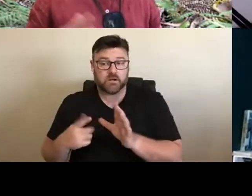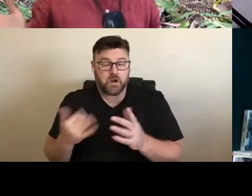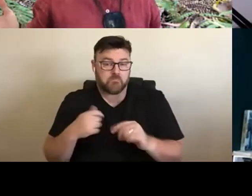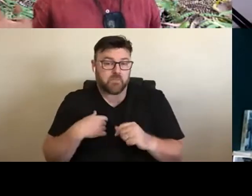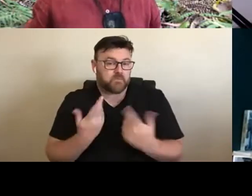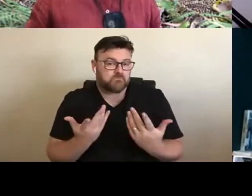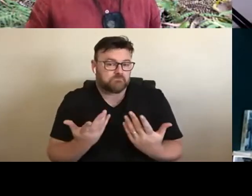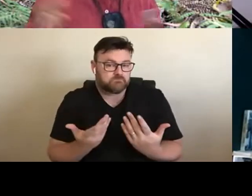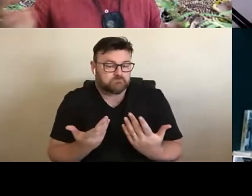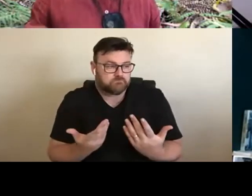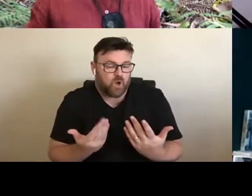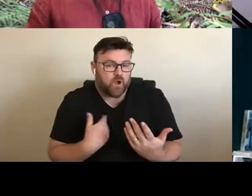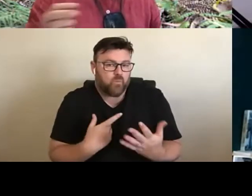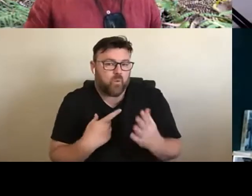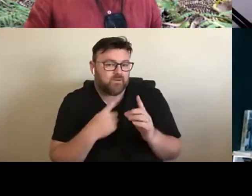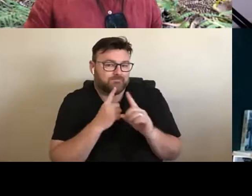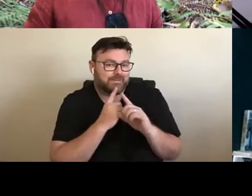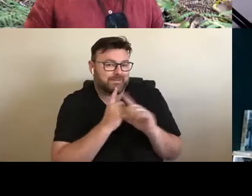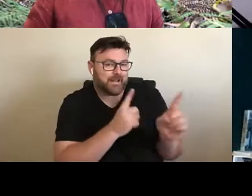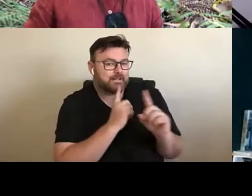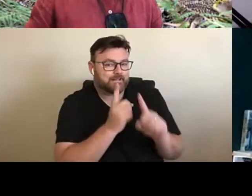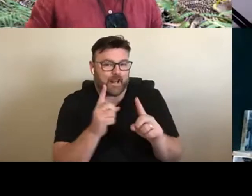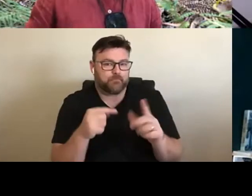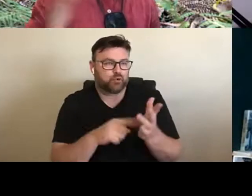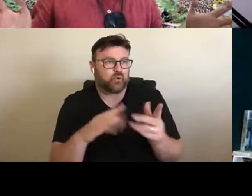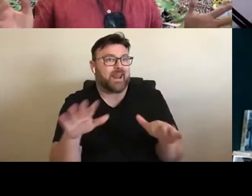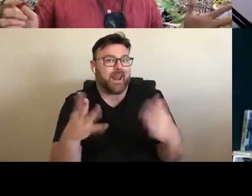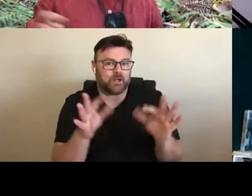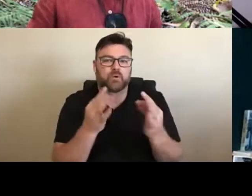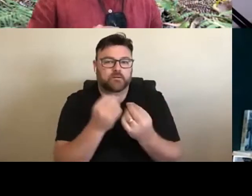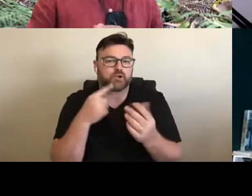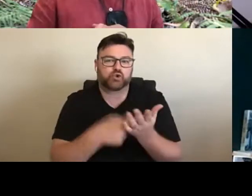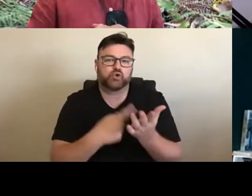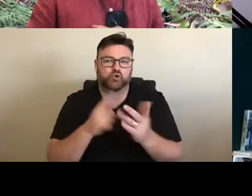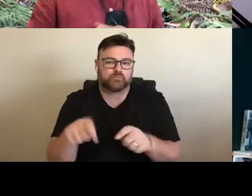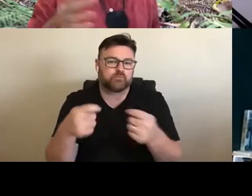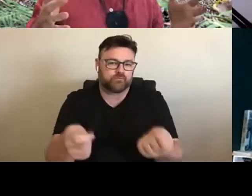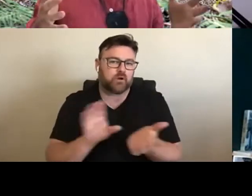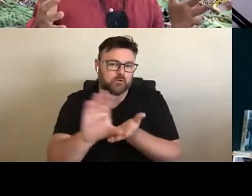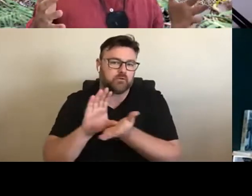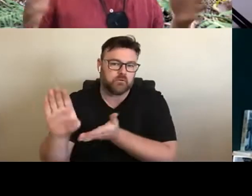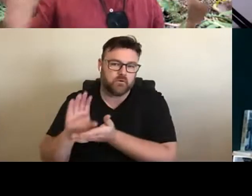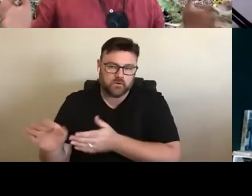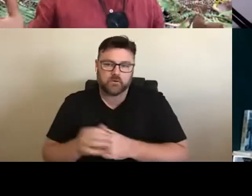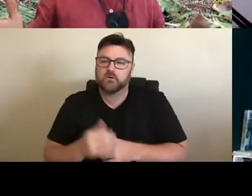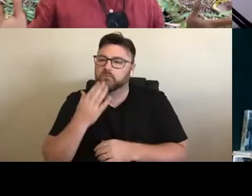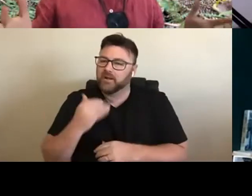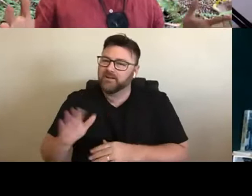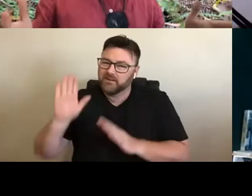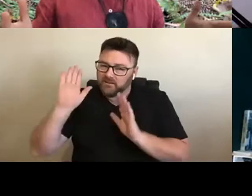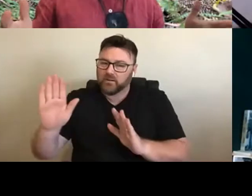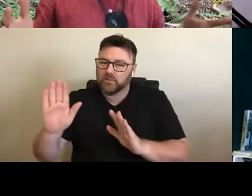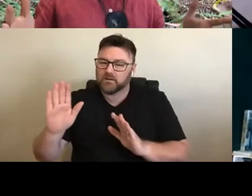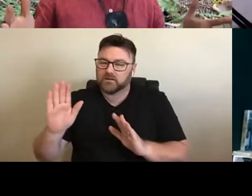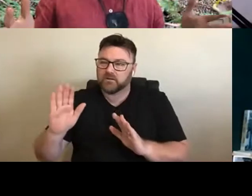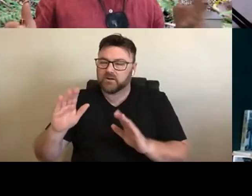out support structures or funding or whatnot, is to think less about those the calendar restrictions that we often